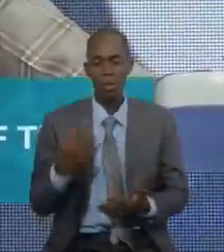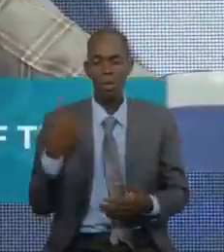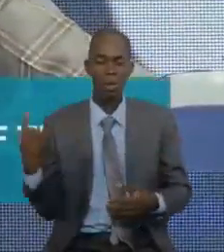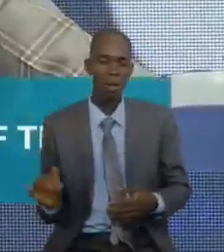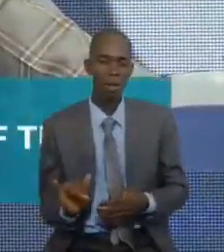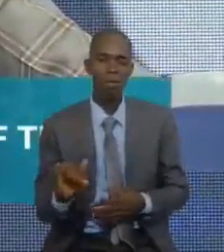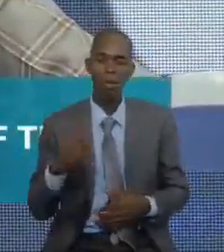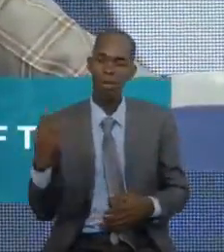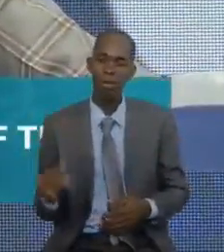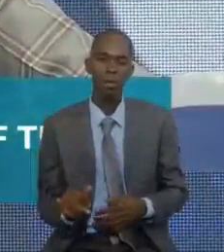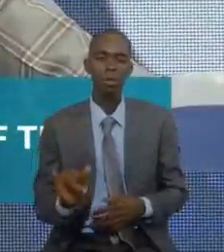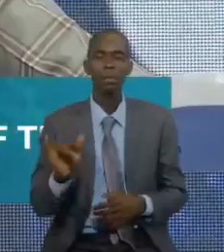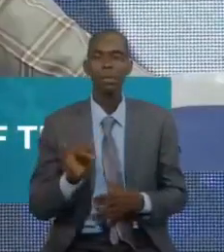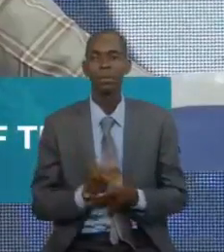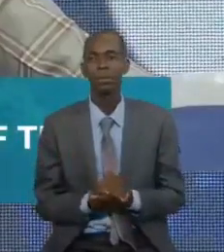ever.